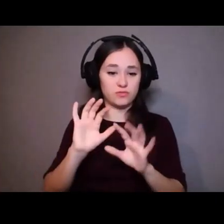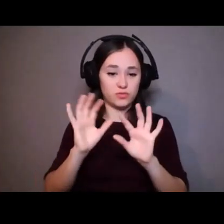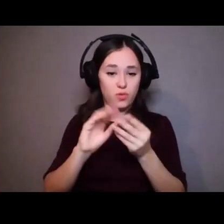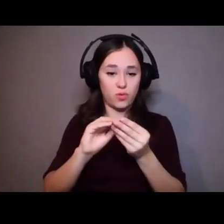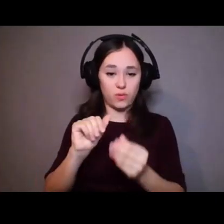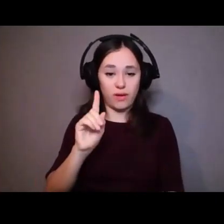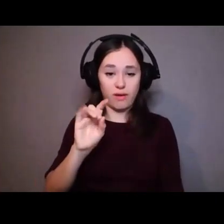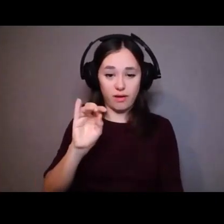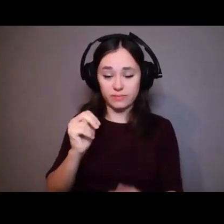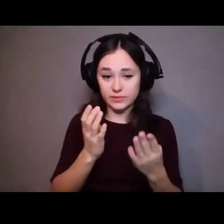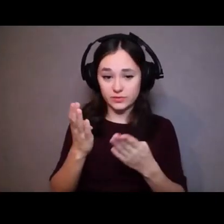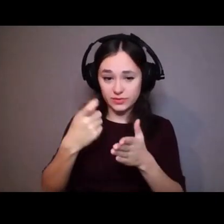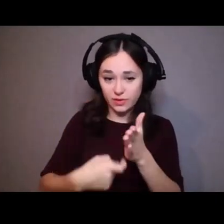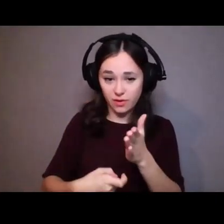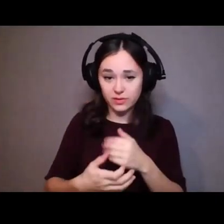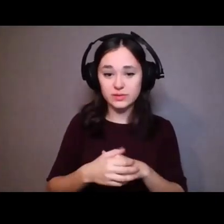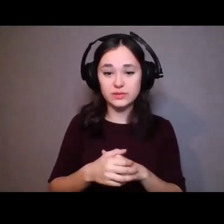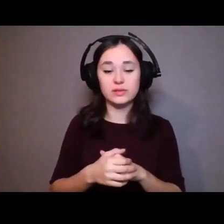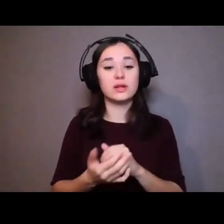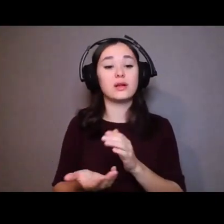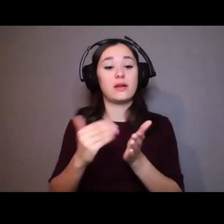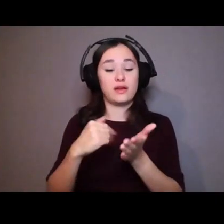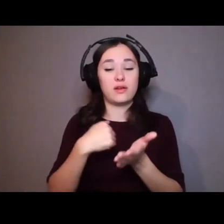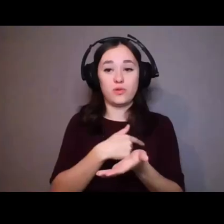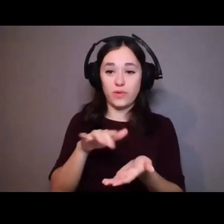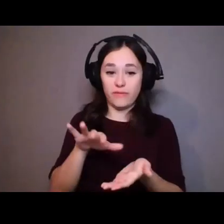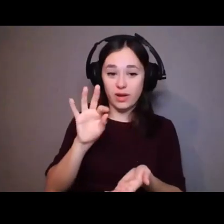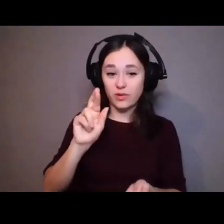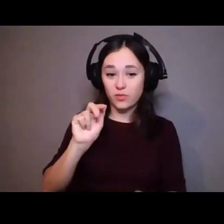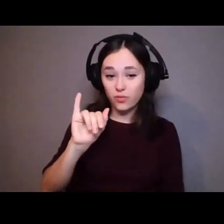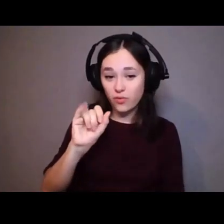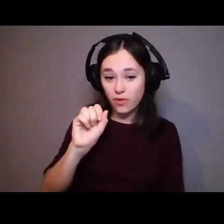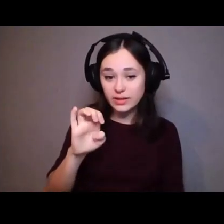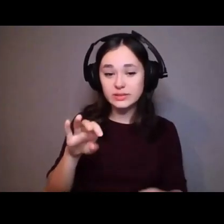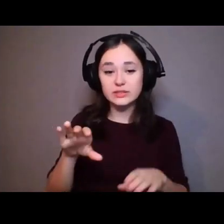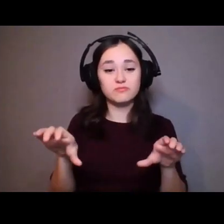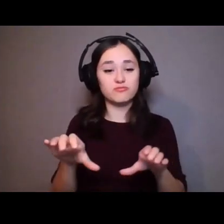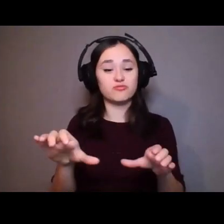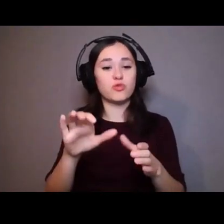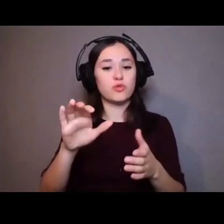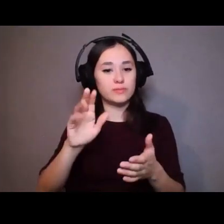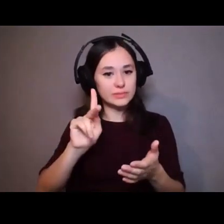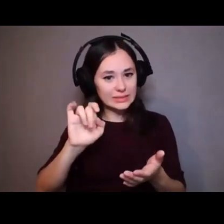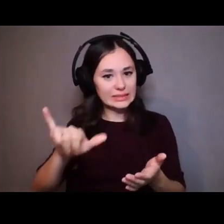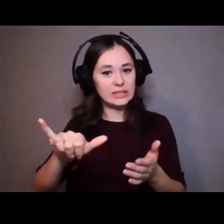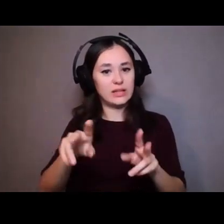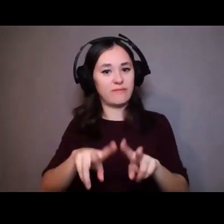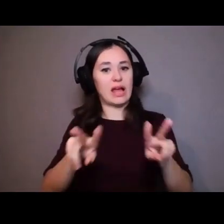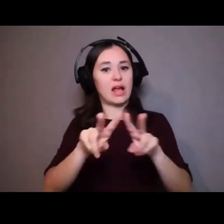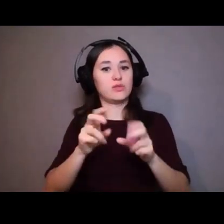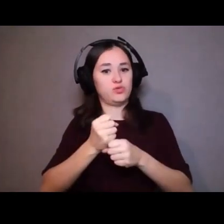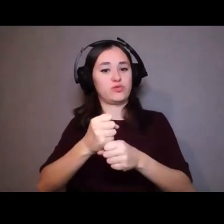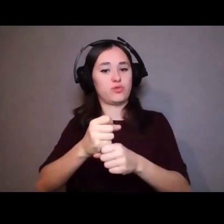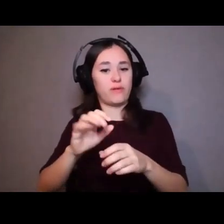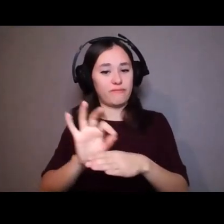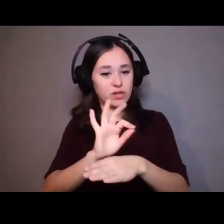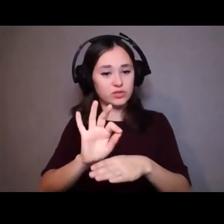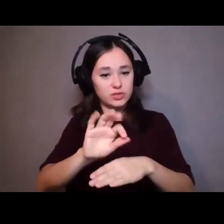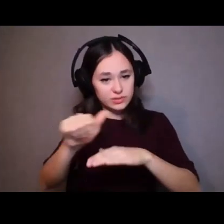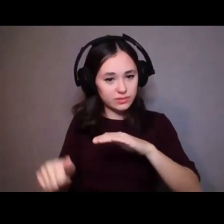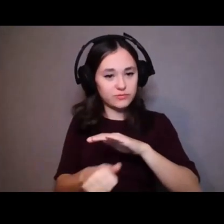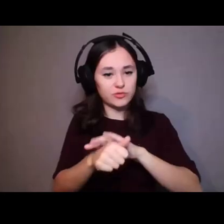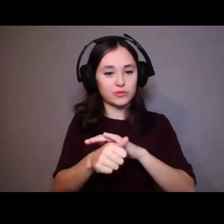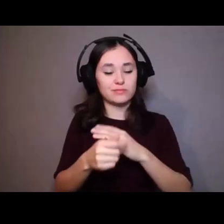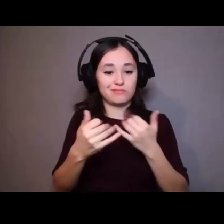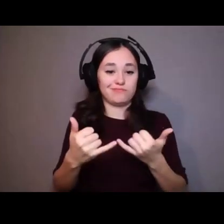key value-generating functions under the current delivery system. Core methods and interventions of managed care are already in